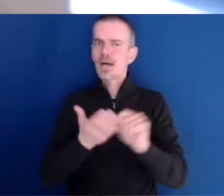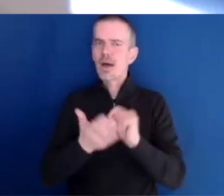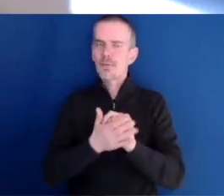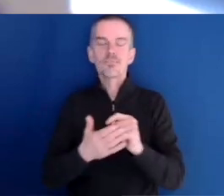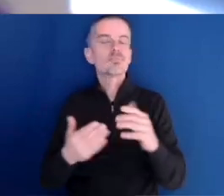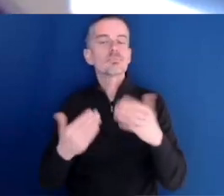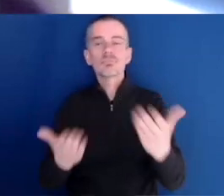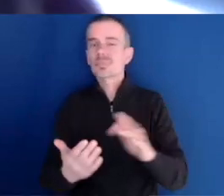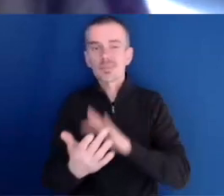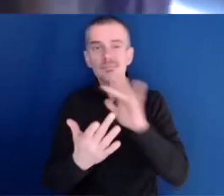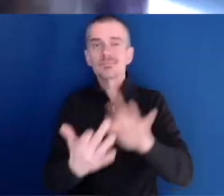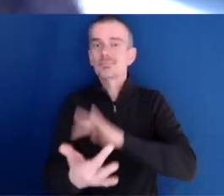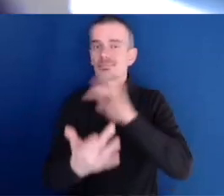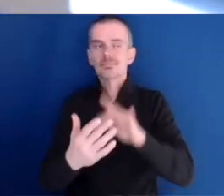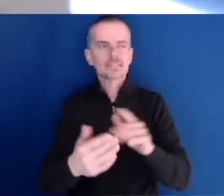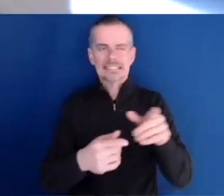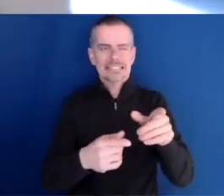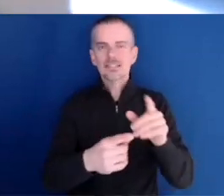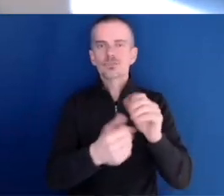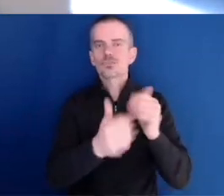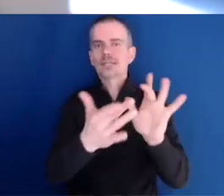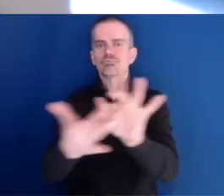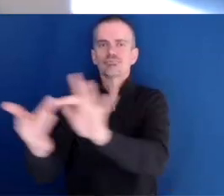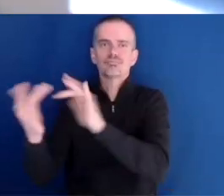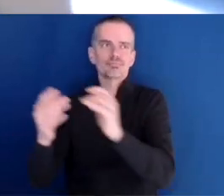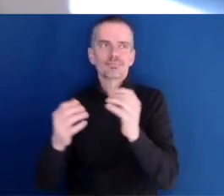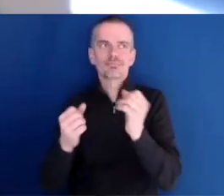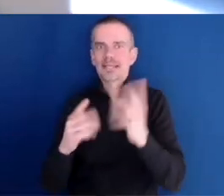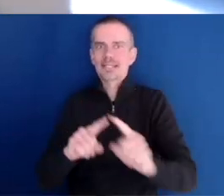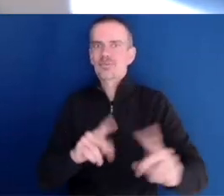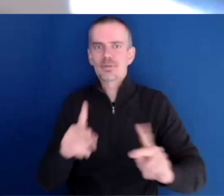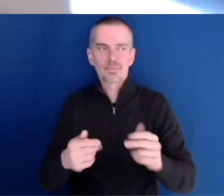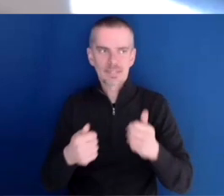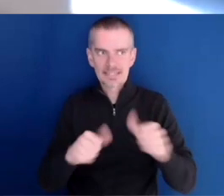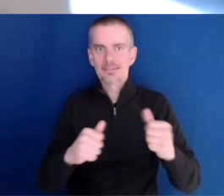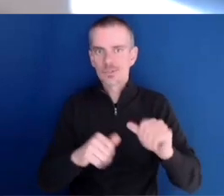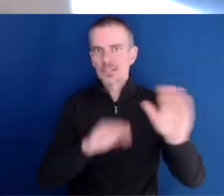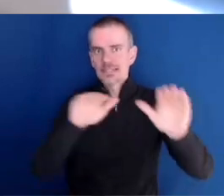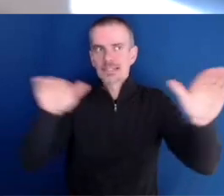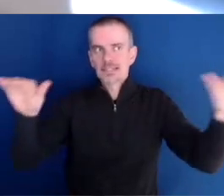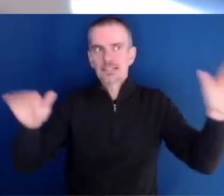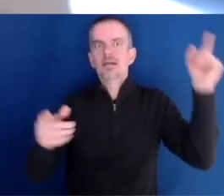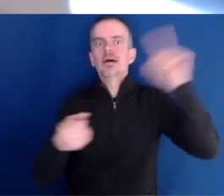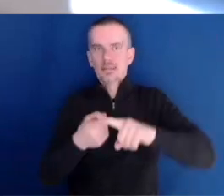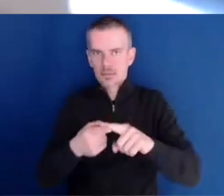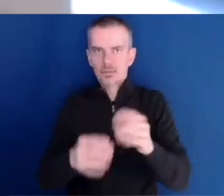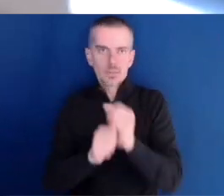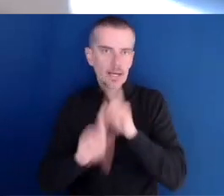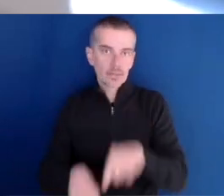out to as many people as you can, and keep reaching out until you can get an answer.